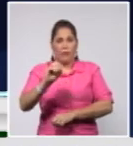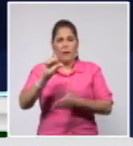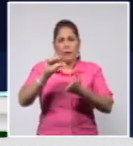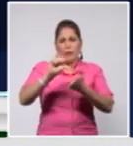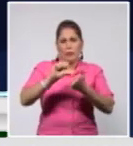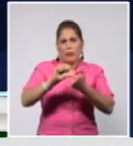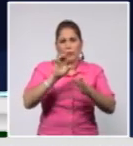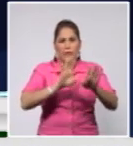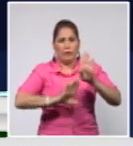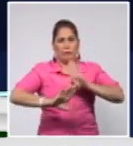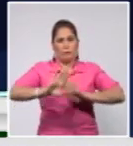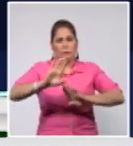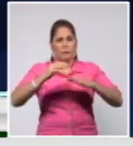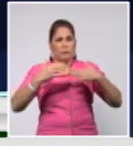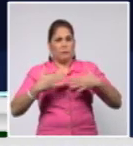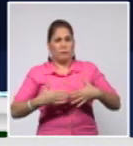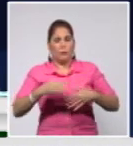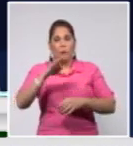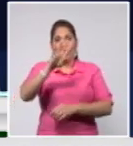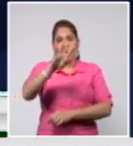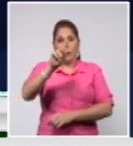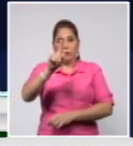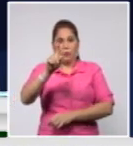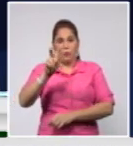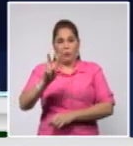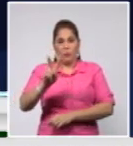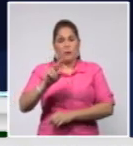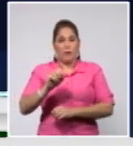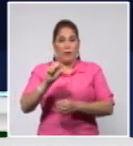412 in the Molecular Immunology Center,